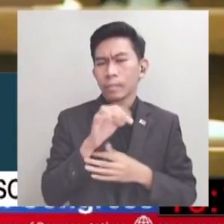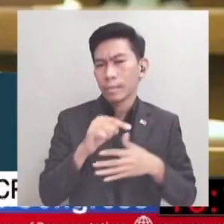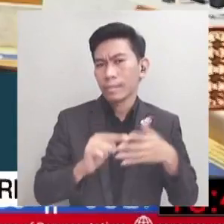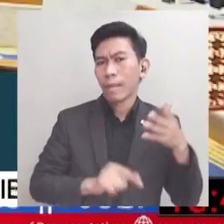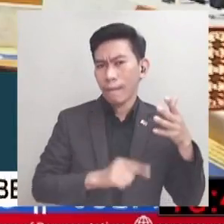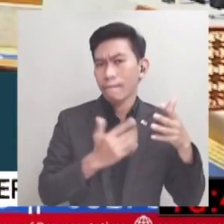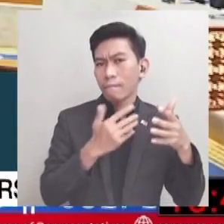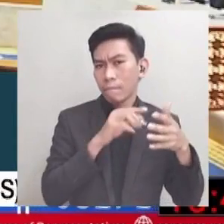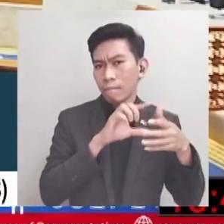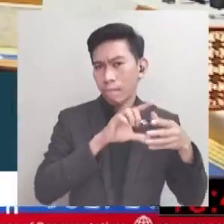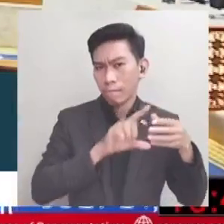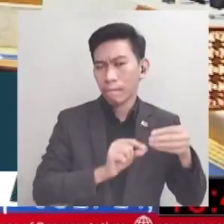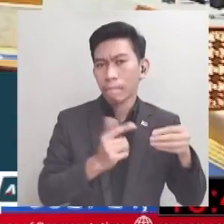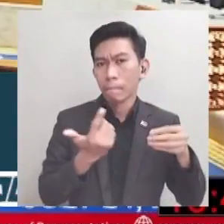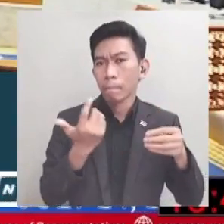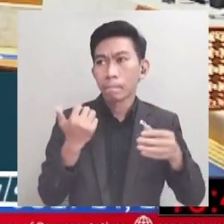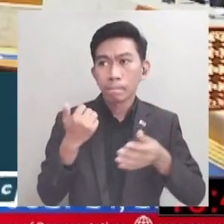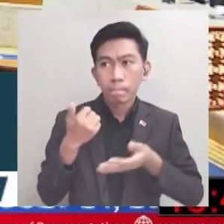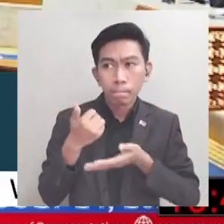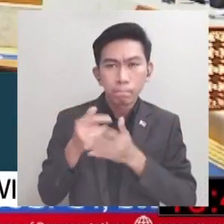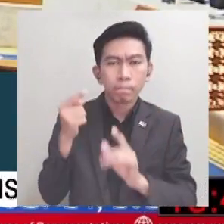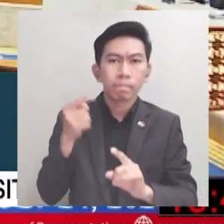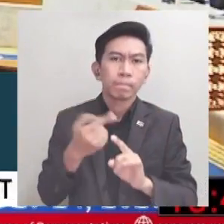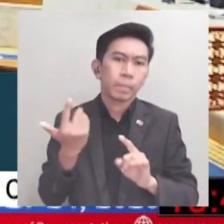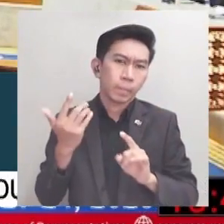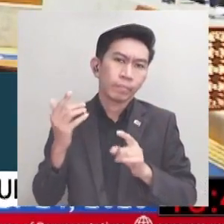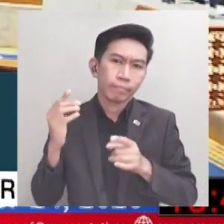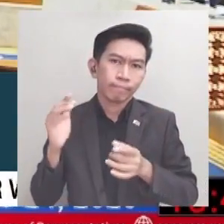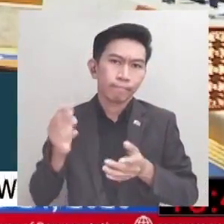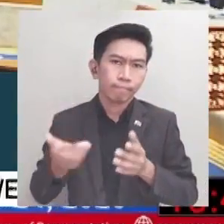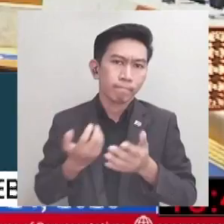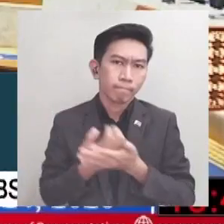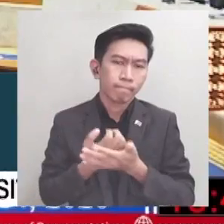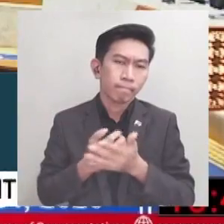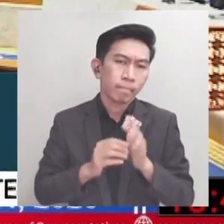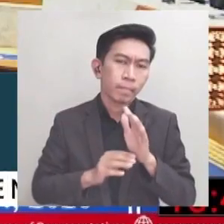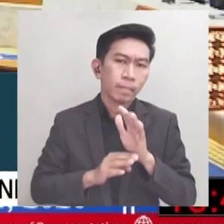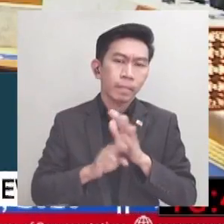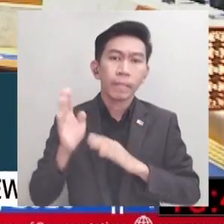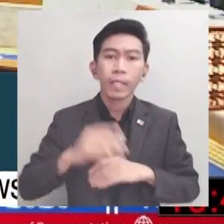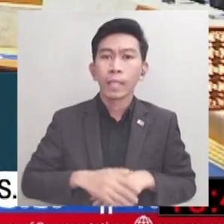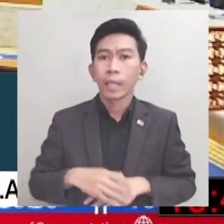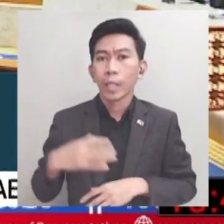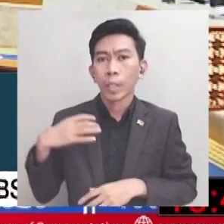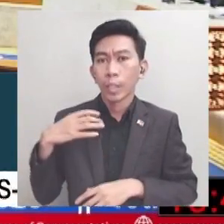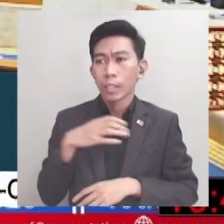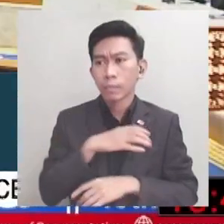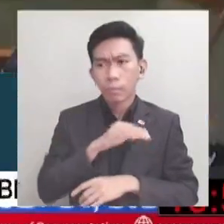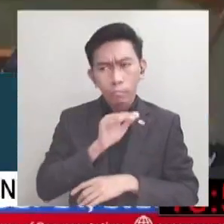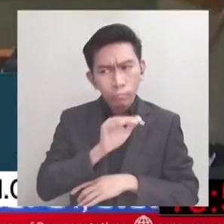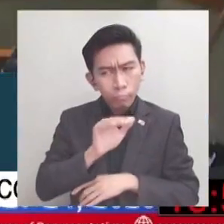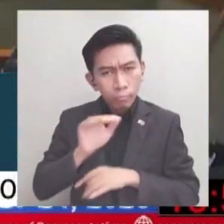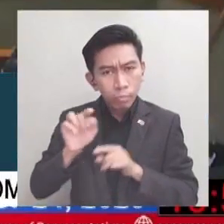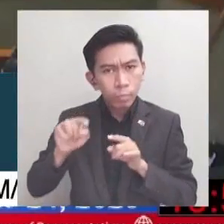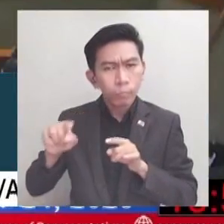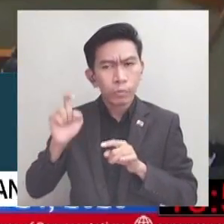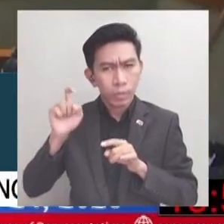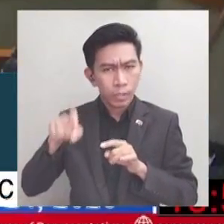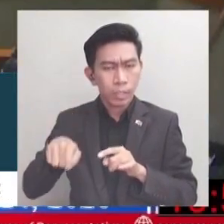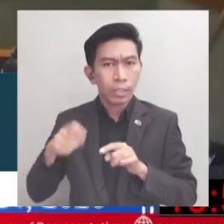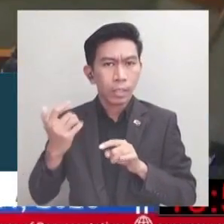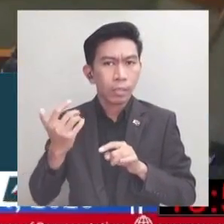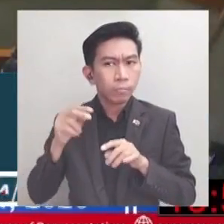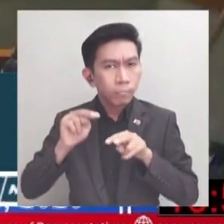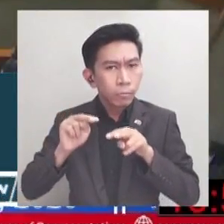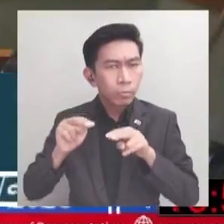legislative priorities, Romualdez urged fellow congressmen to remain committed to transparency, accountability, and pursuit of